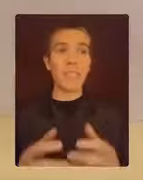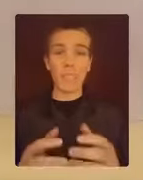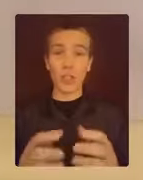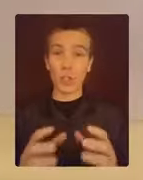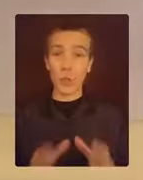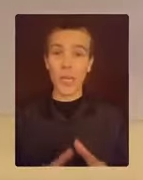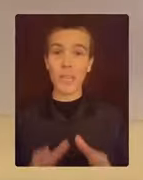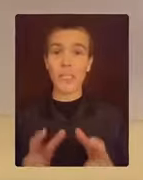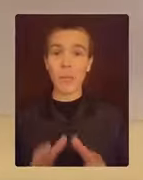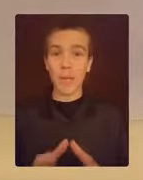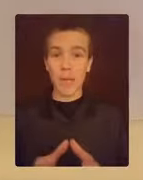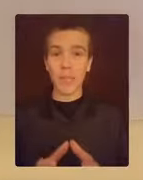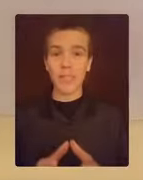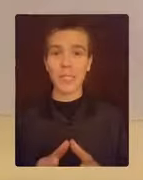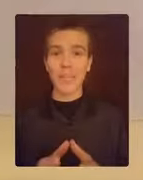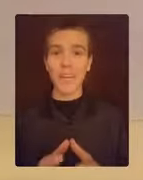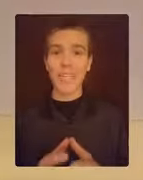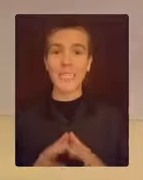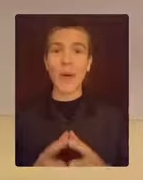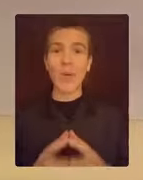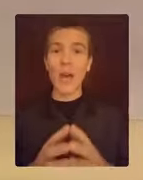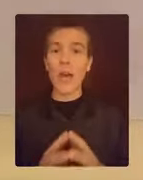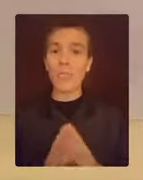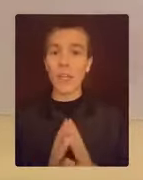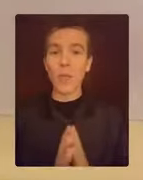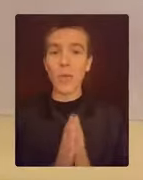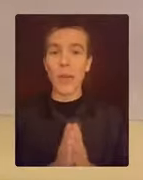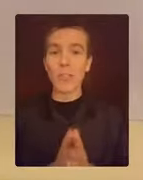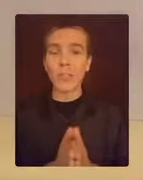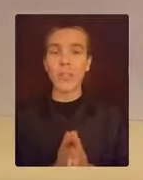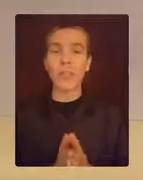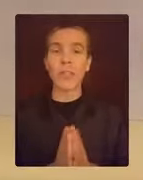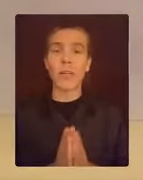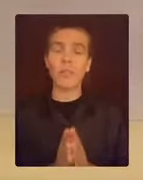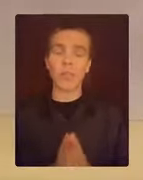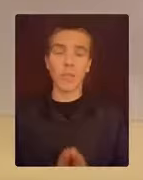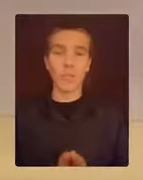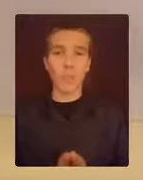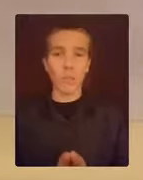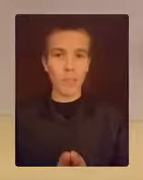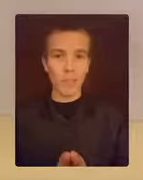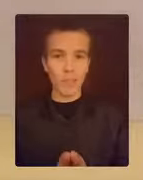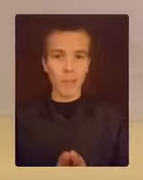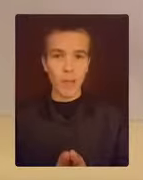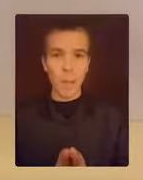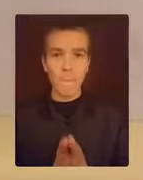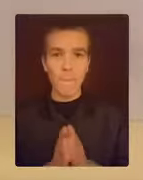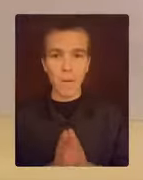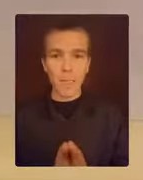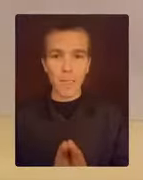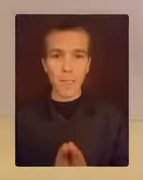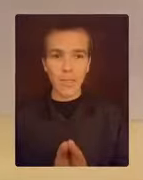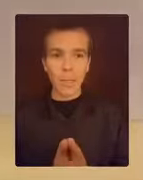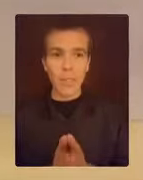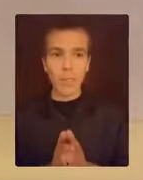it's an extreme experience. It's no more dangerous than going to sleep normally,